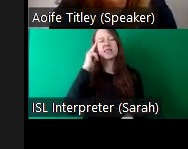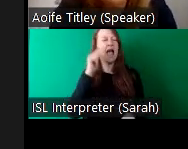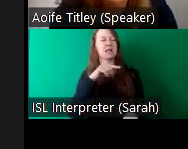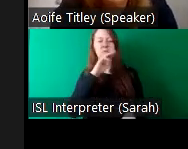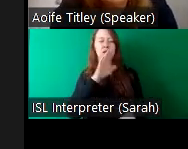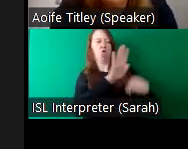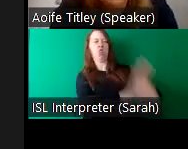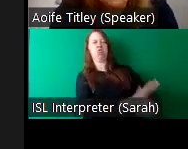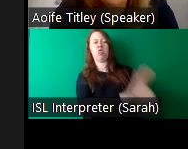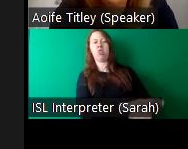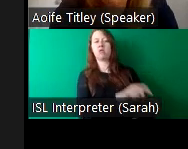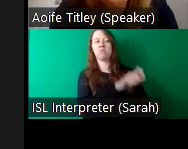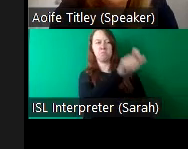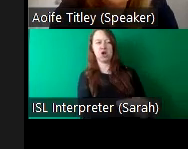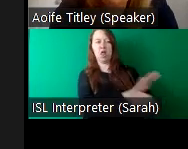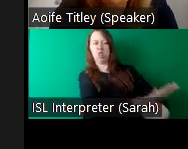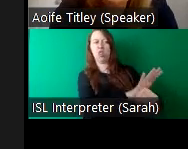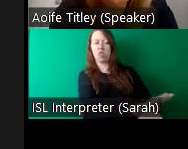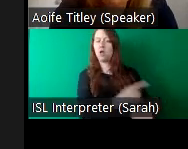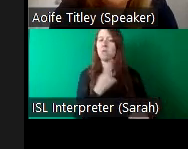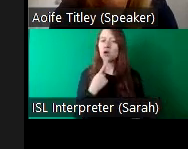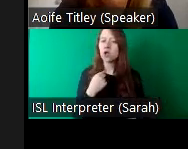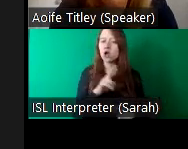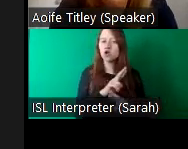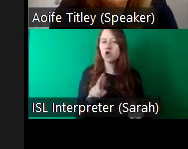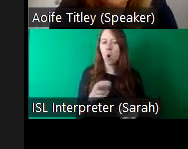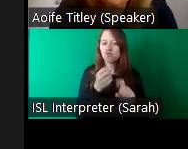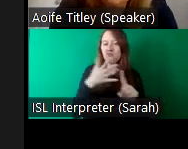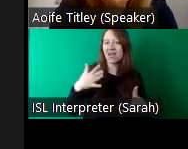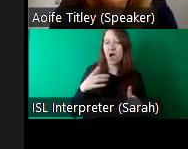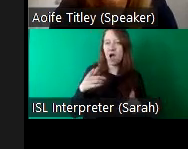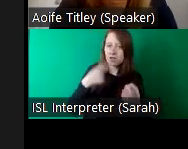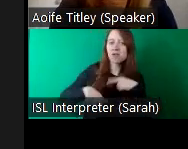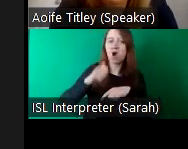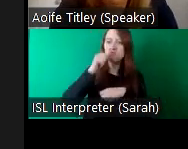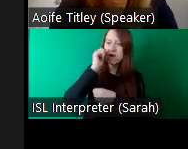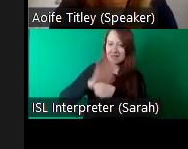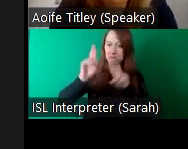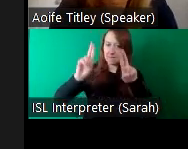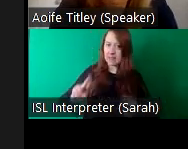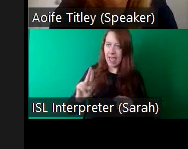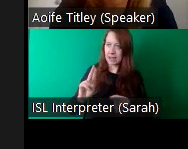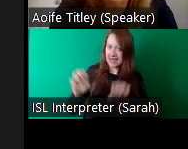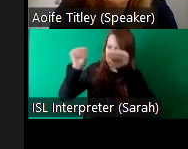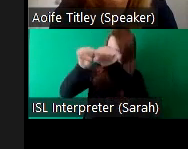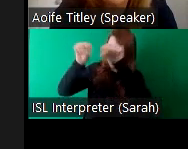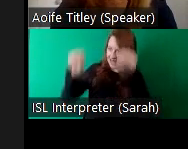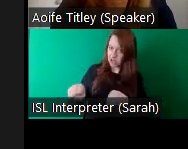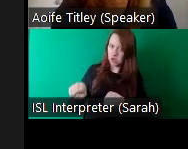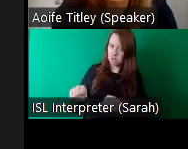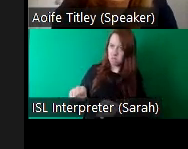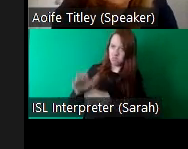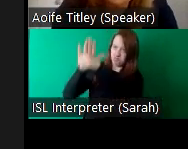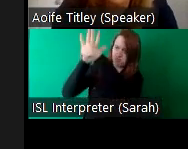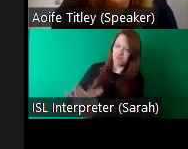at an interpersonal level, and not to acknowledge, I suppose, the systemic nature of racism and how racism can permeate